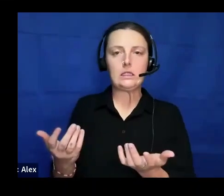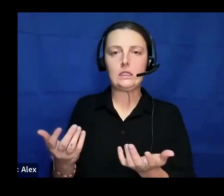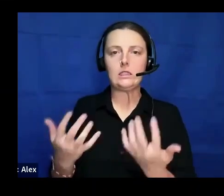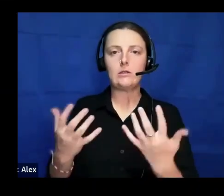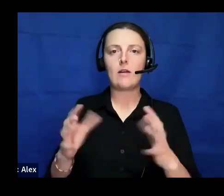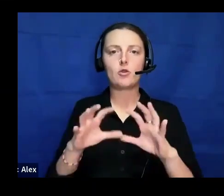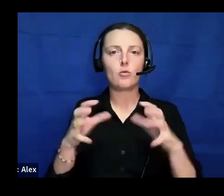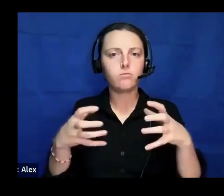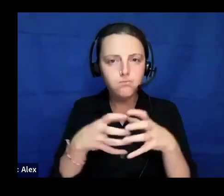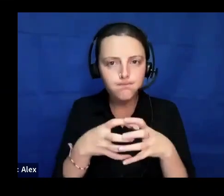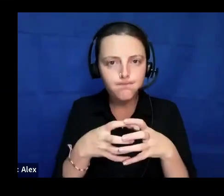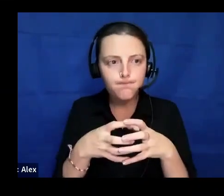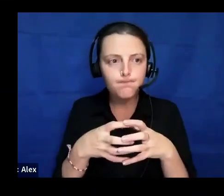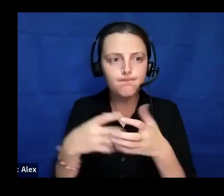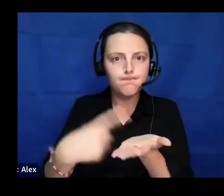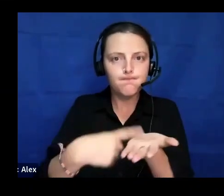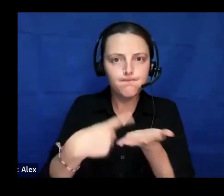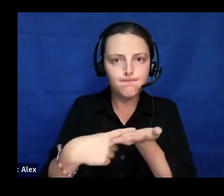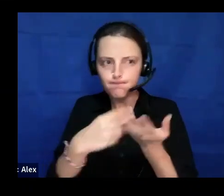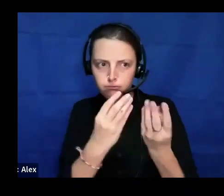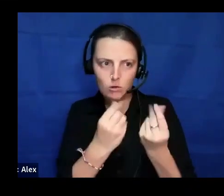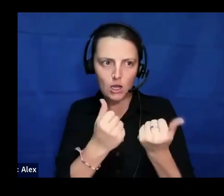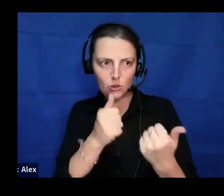addressed together.